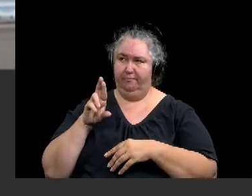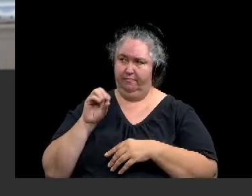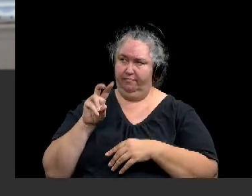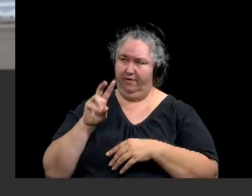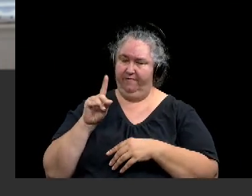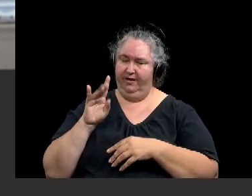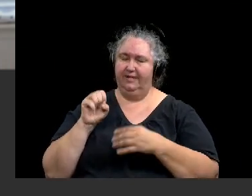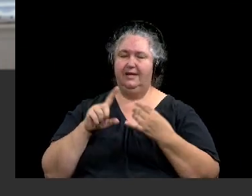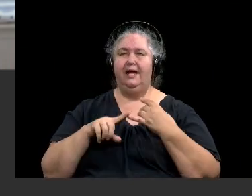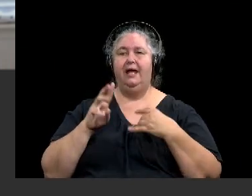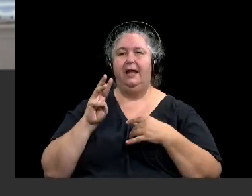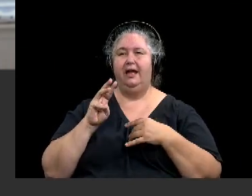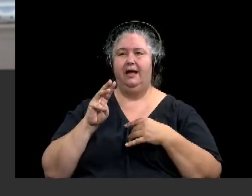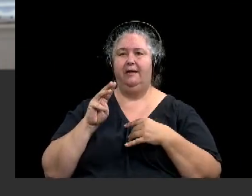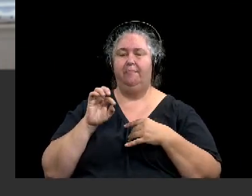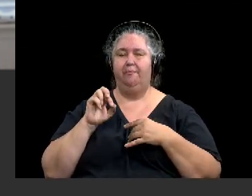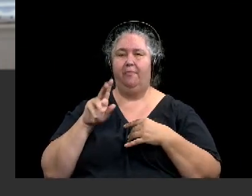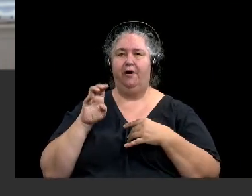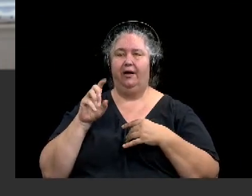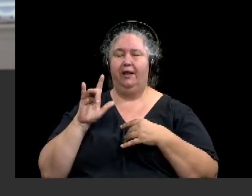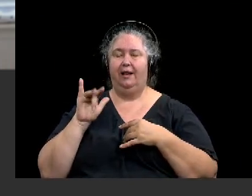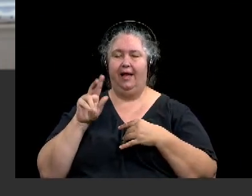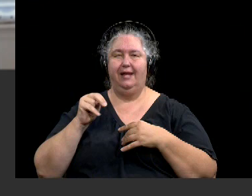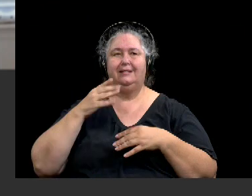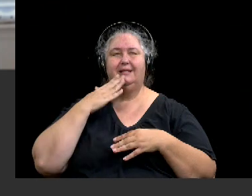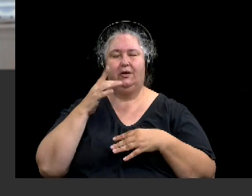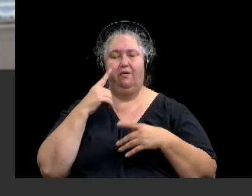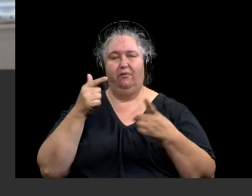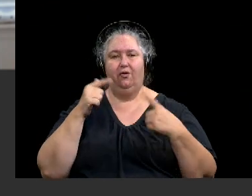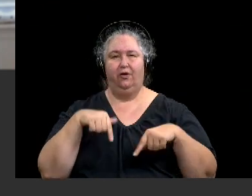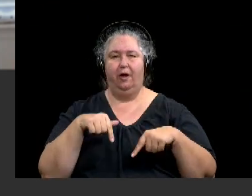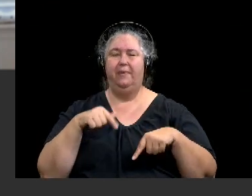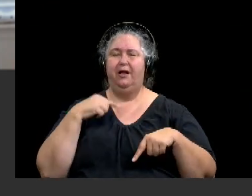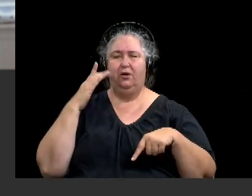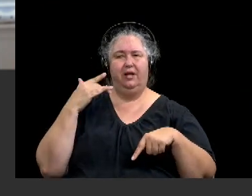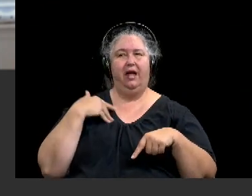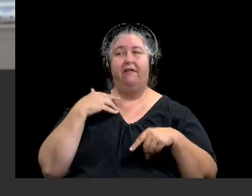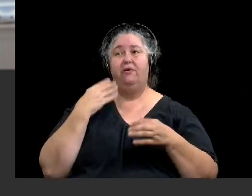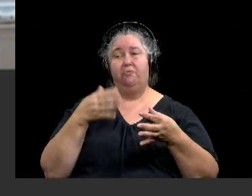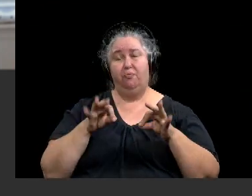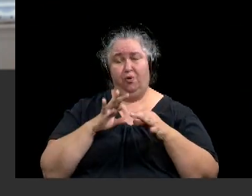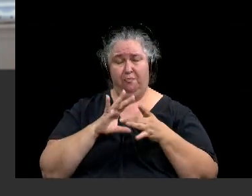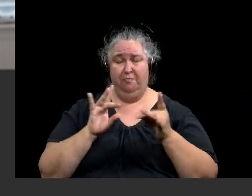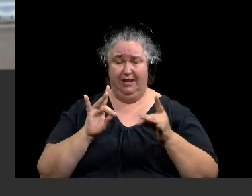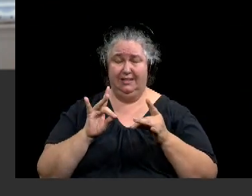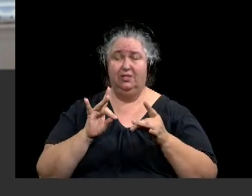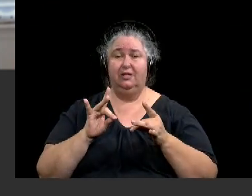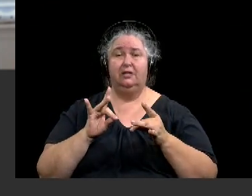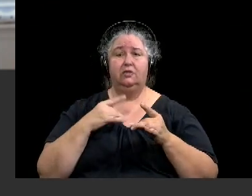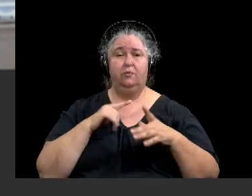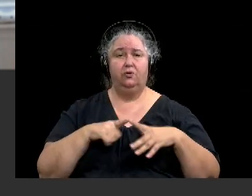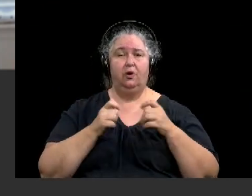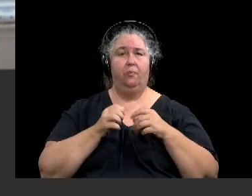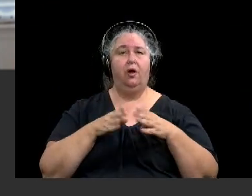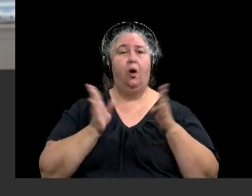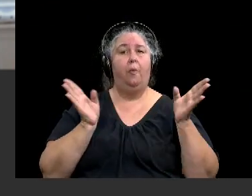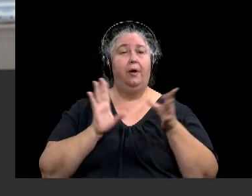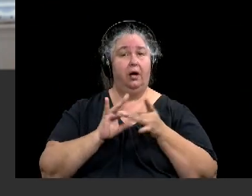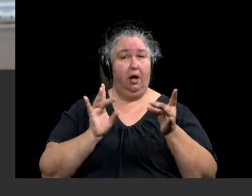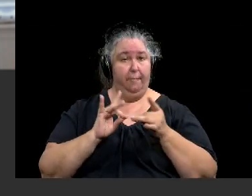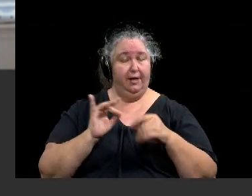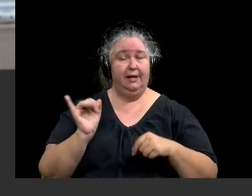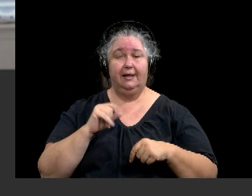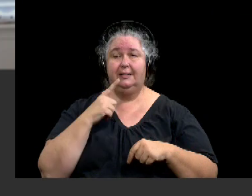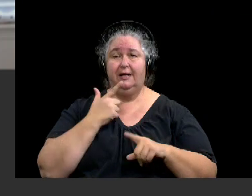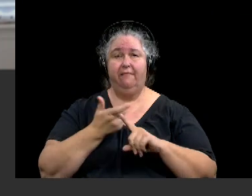for taking time right here before Thanksgiving, but I know you all have some very, very important messages. We're going to start off with opening comments, like I said, from